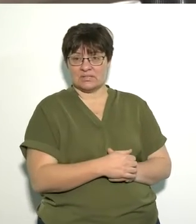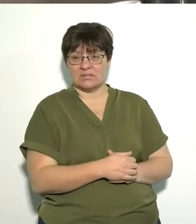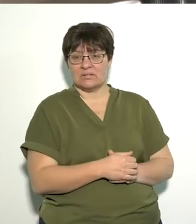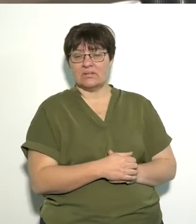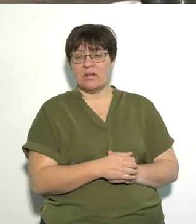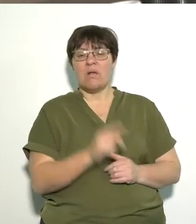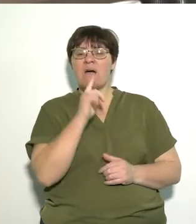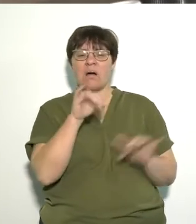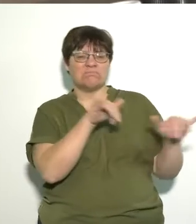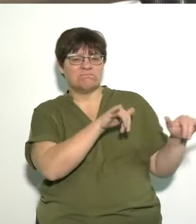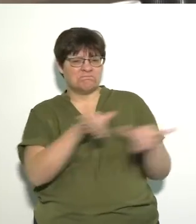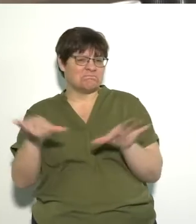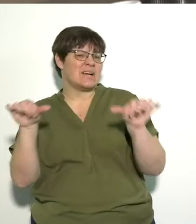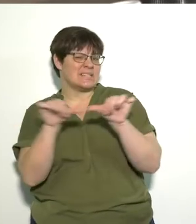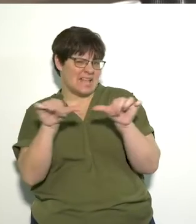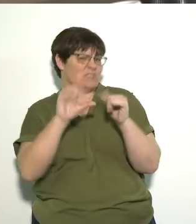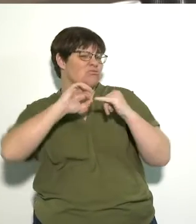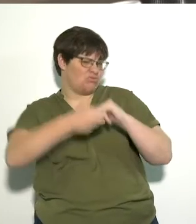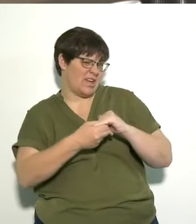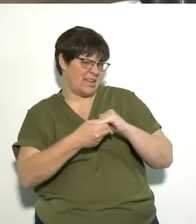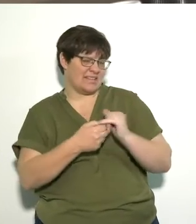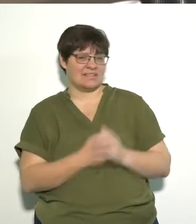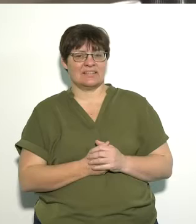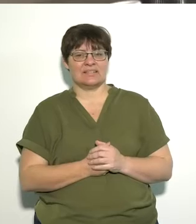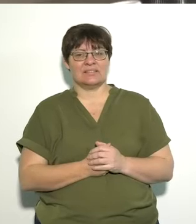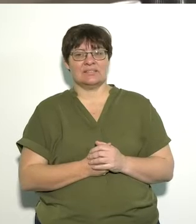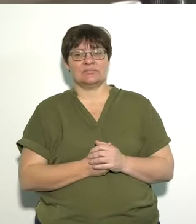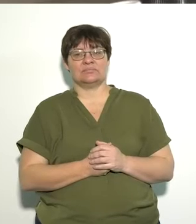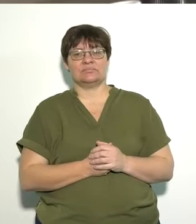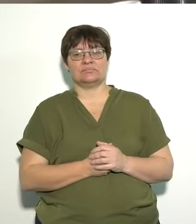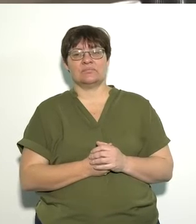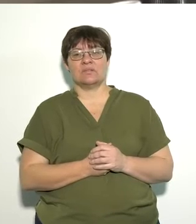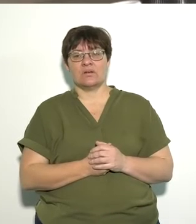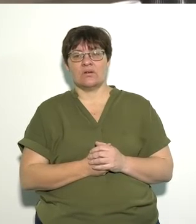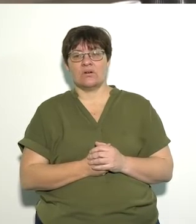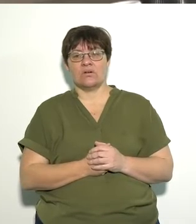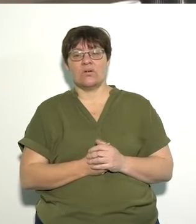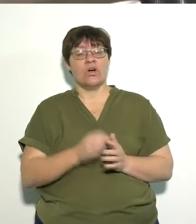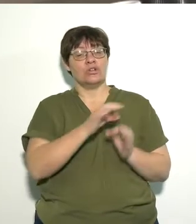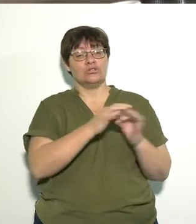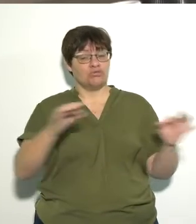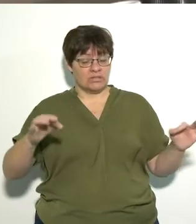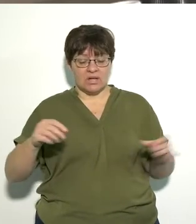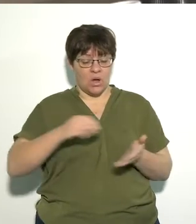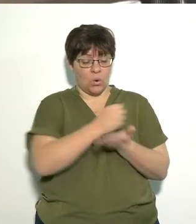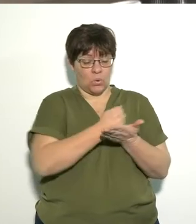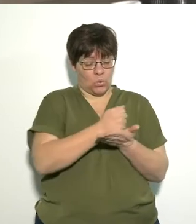get bottle tops that are all the same size. You are then going to put glue all along your little